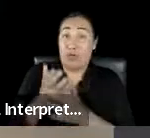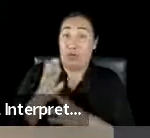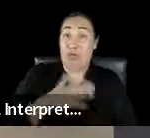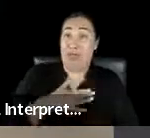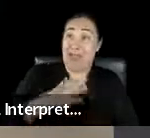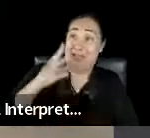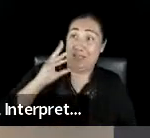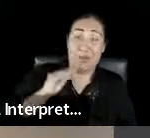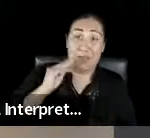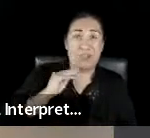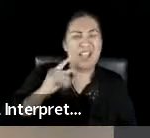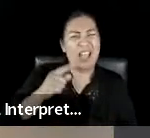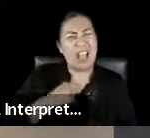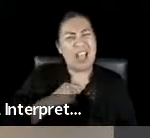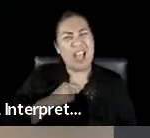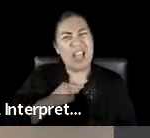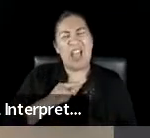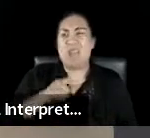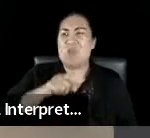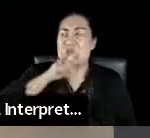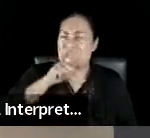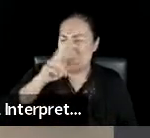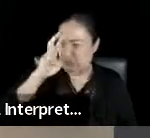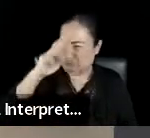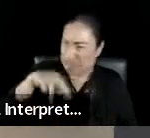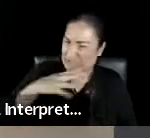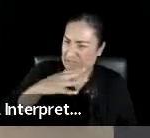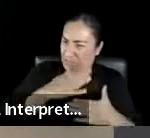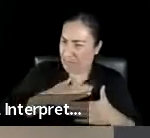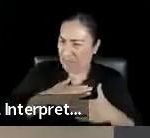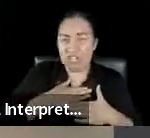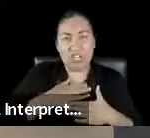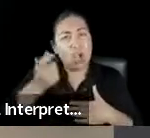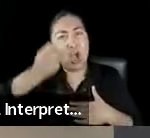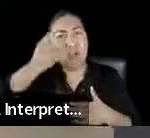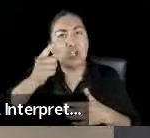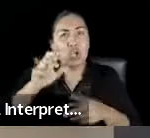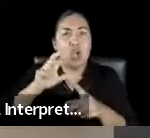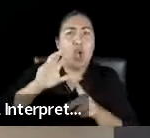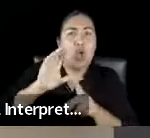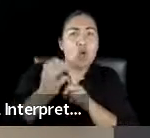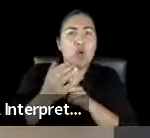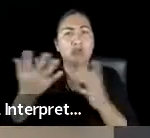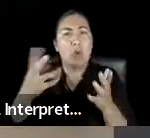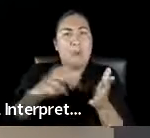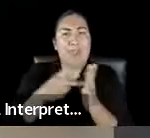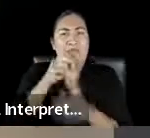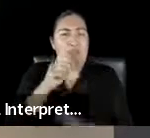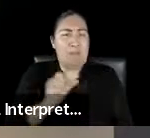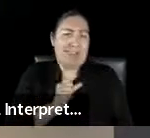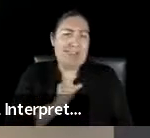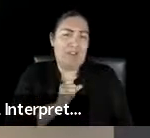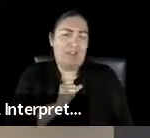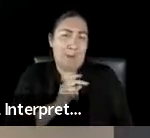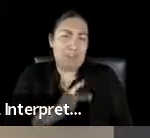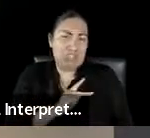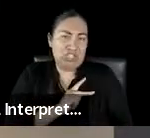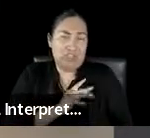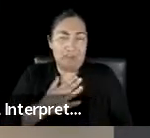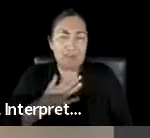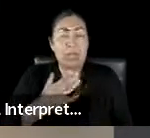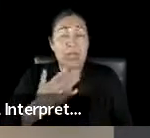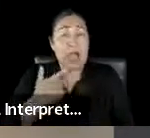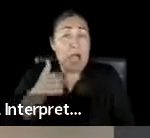I've really come to appreciate and understand what culture really means to me personally, and I'm hoping that my